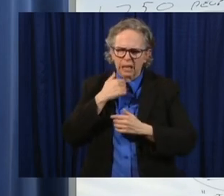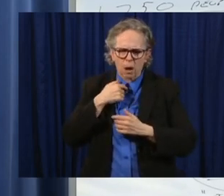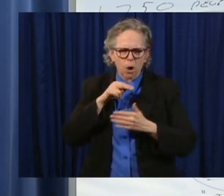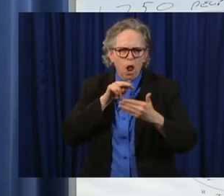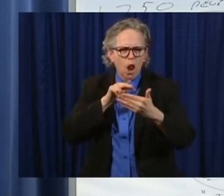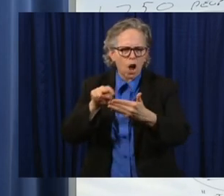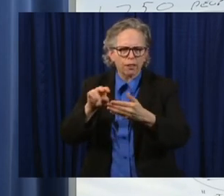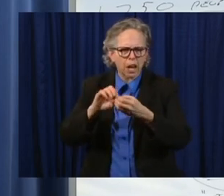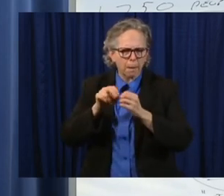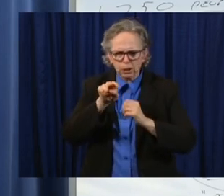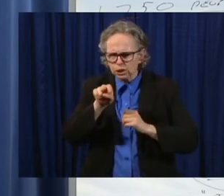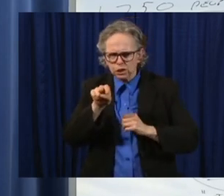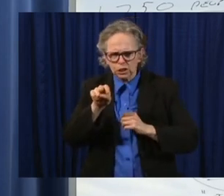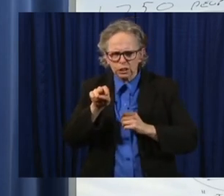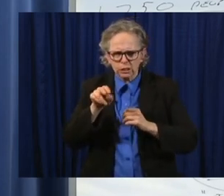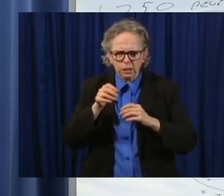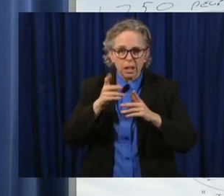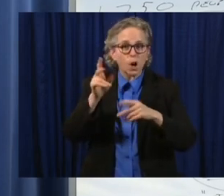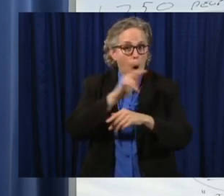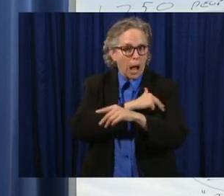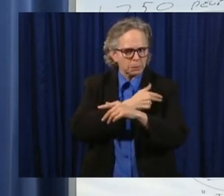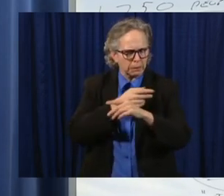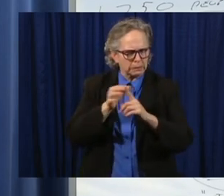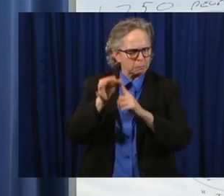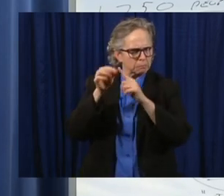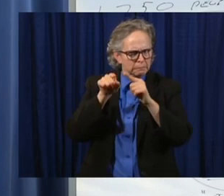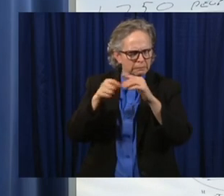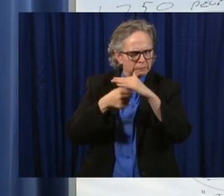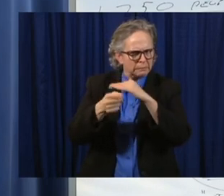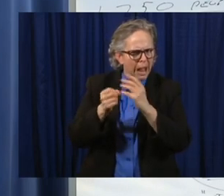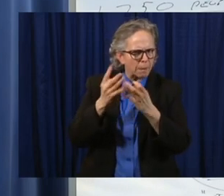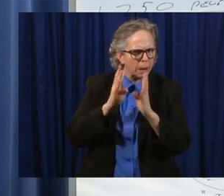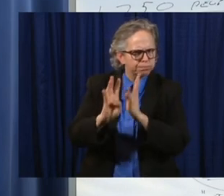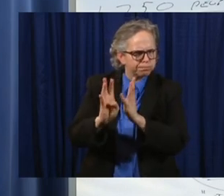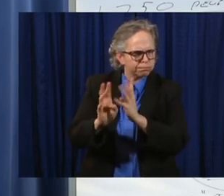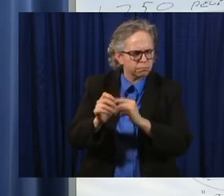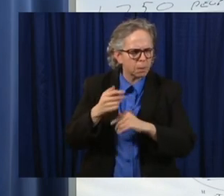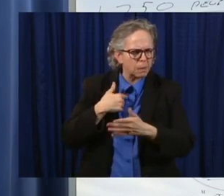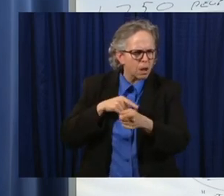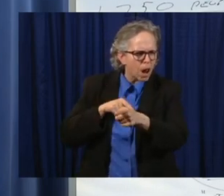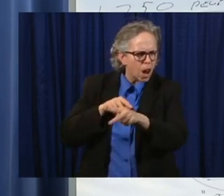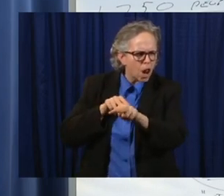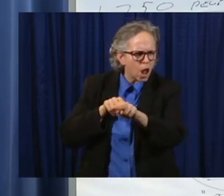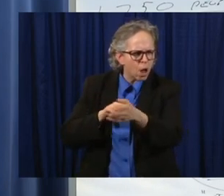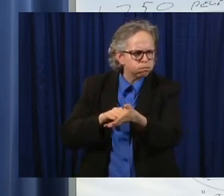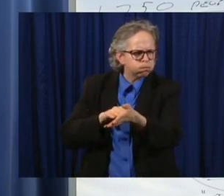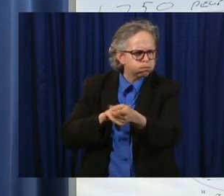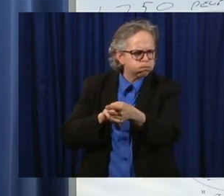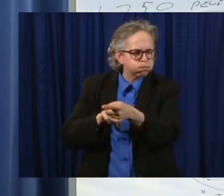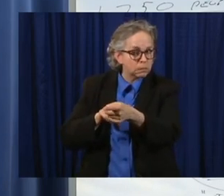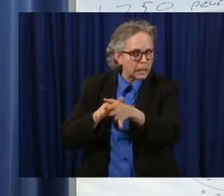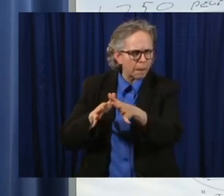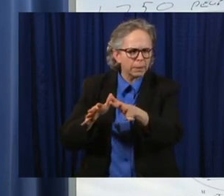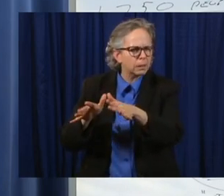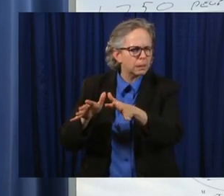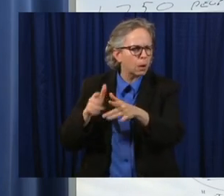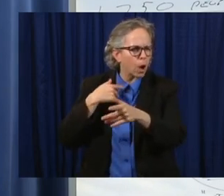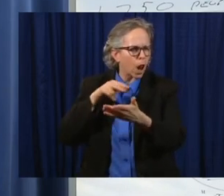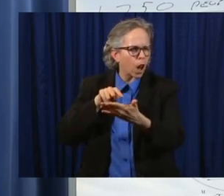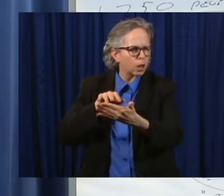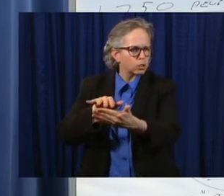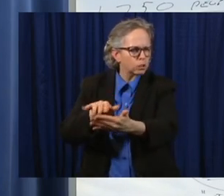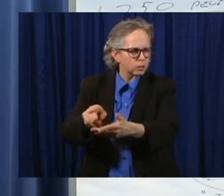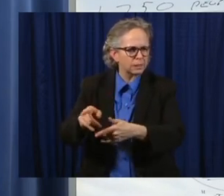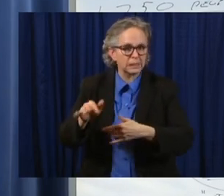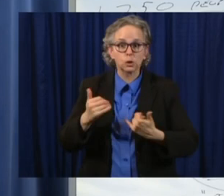exactly where we are going and how we're doing in our battle with this virus. But what we're able to announce today, I think, is one more